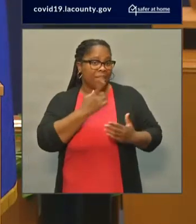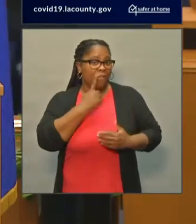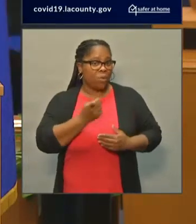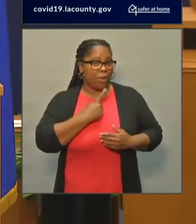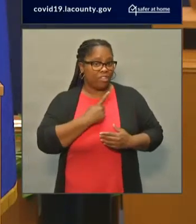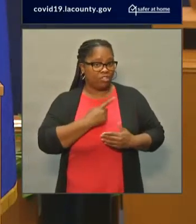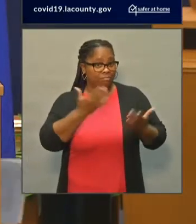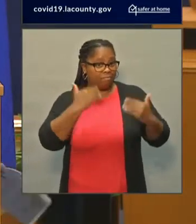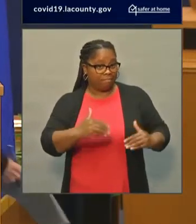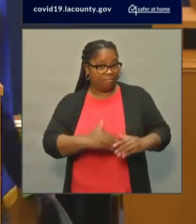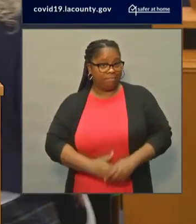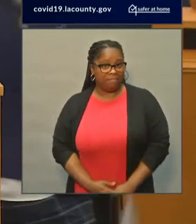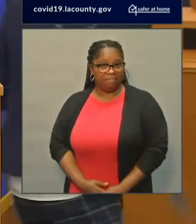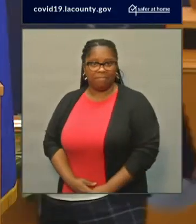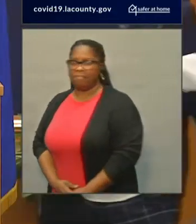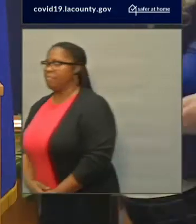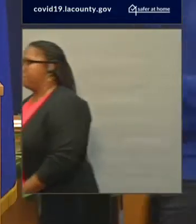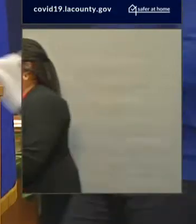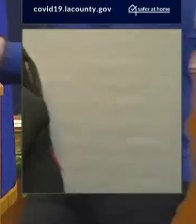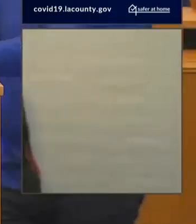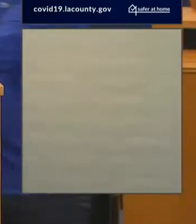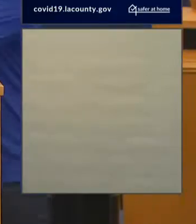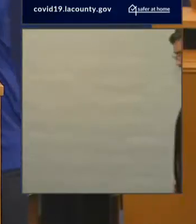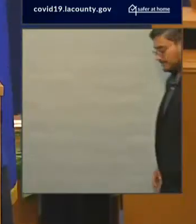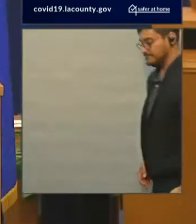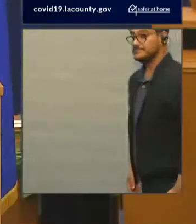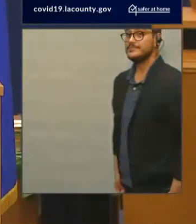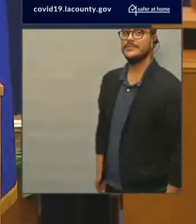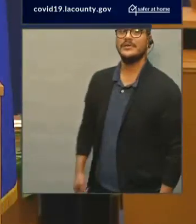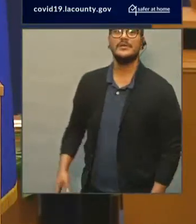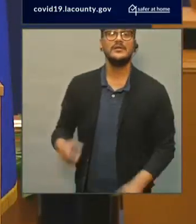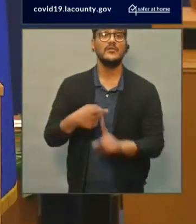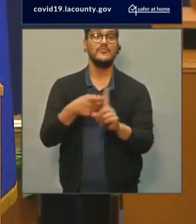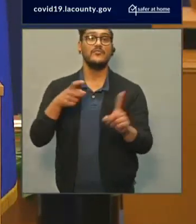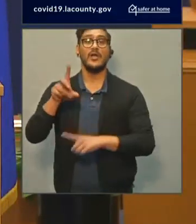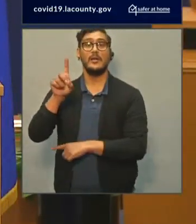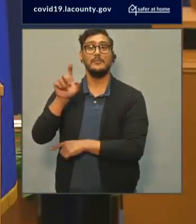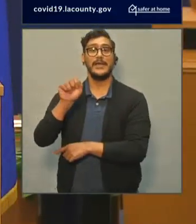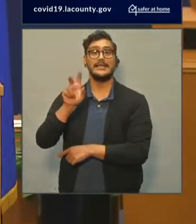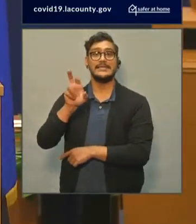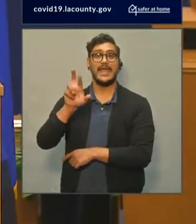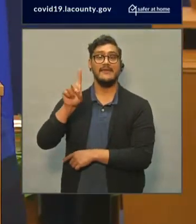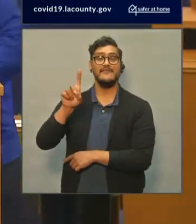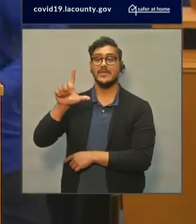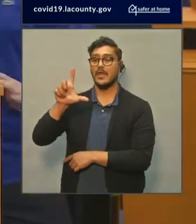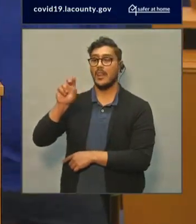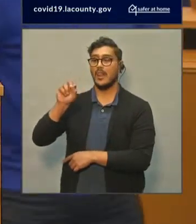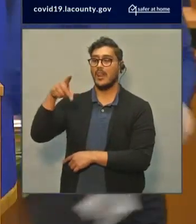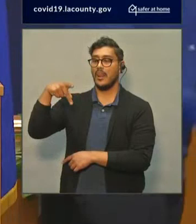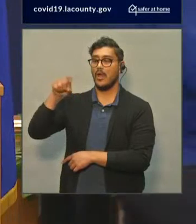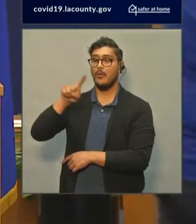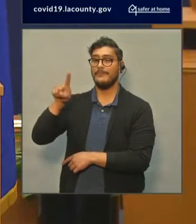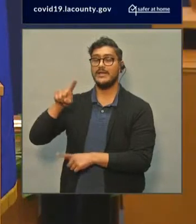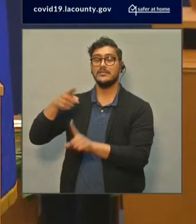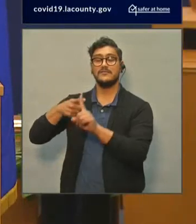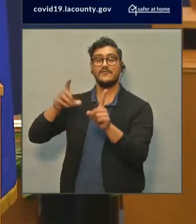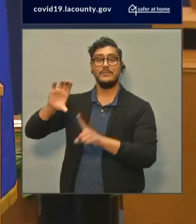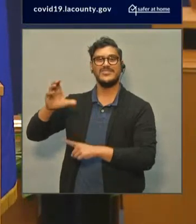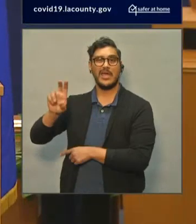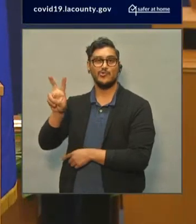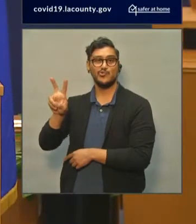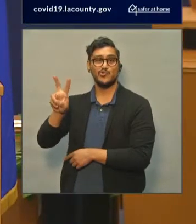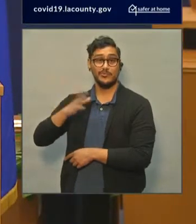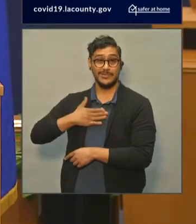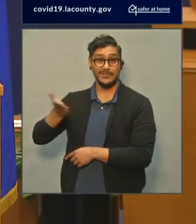Next question. That question comes from the line of David Lopez, Channel 2 News. Please go ahead. Hello,